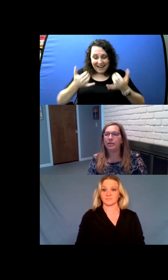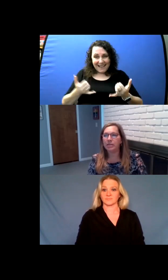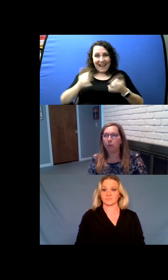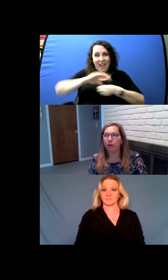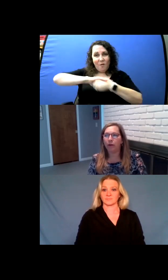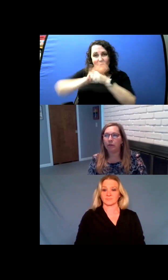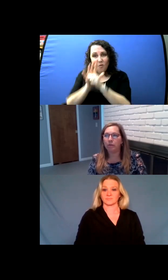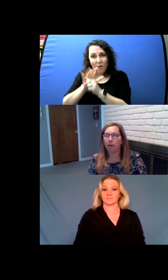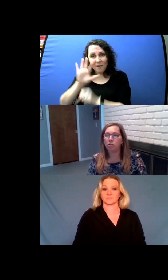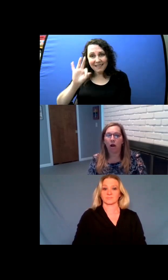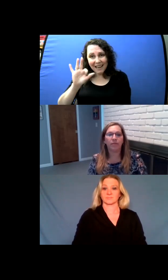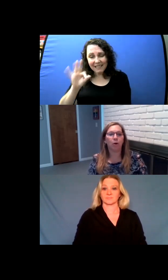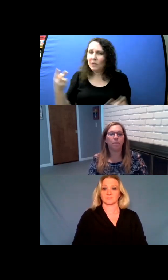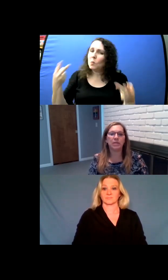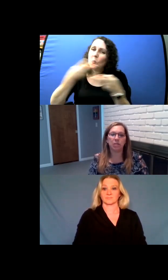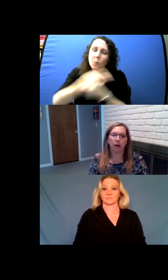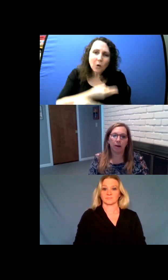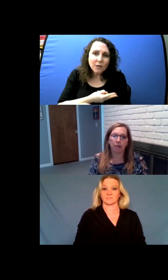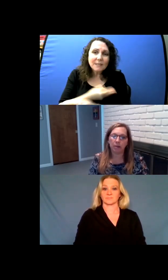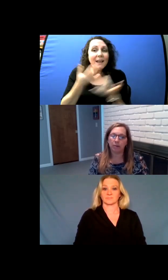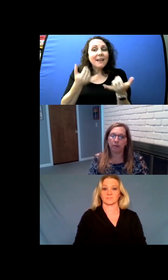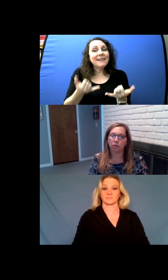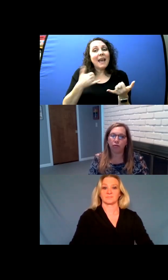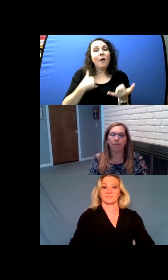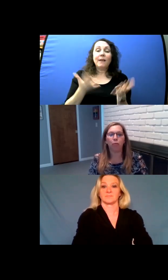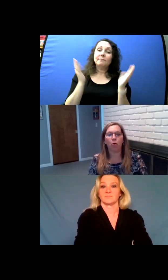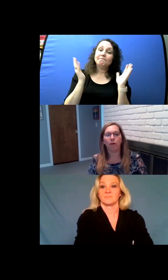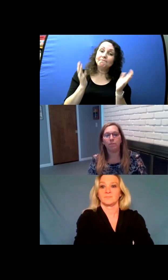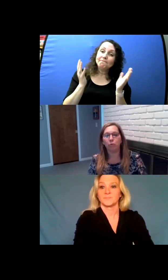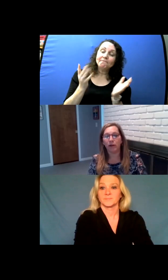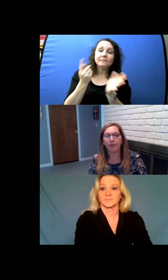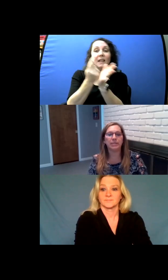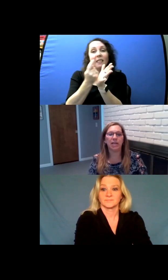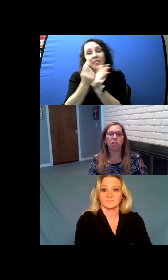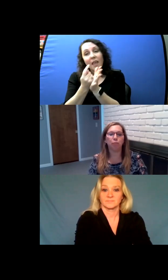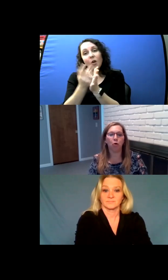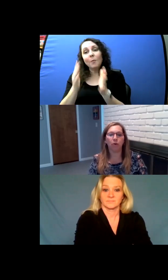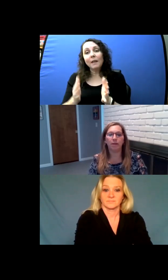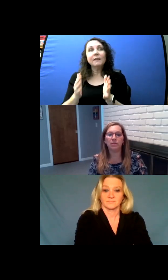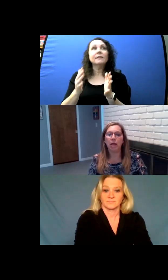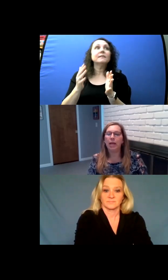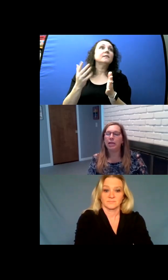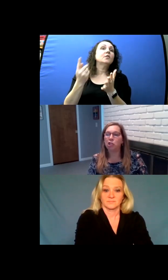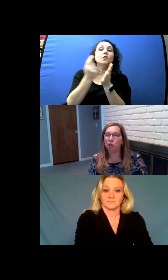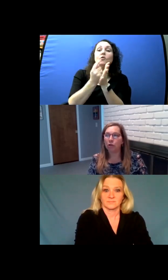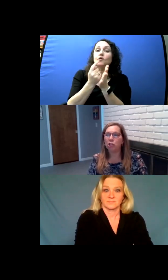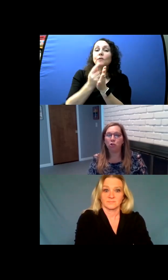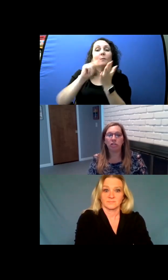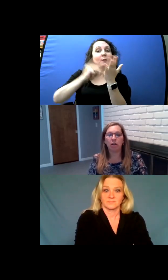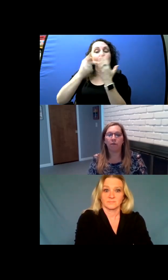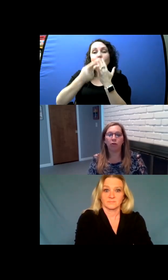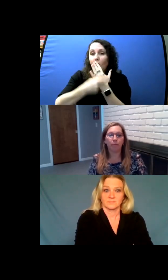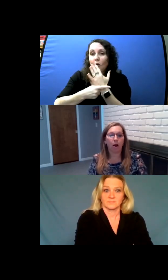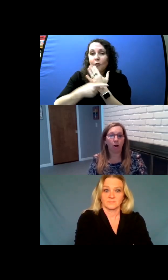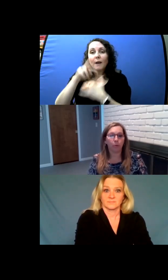therapy with a talk therapist. There's treatment programs, rehabilitation programs. Insurance